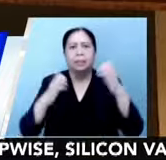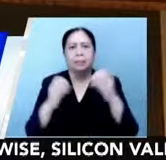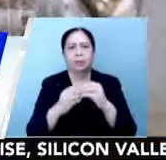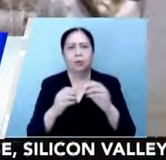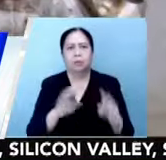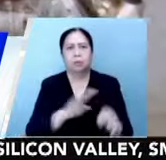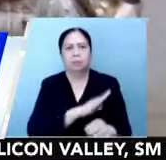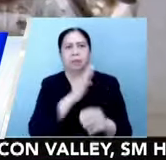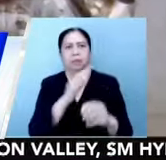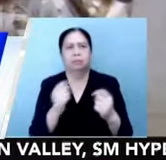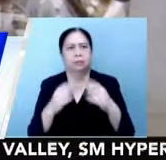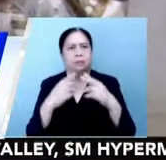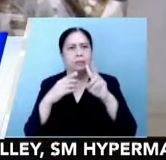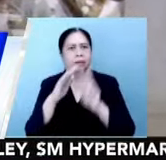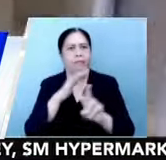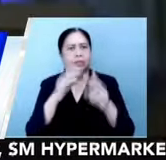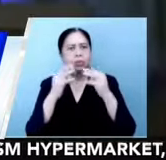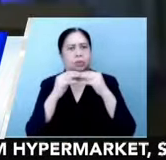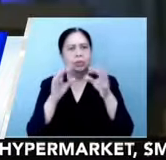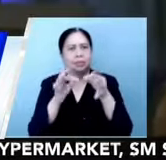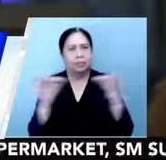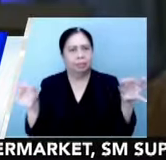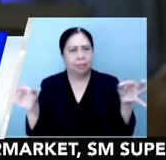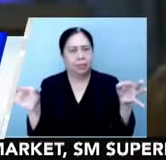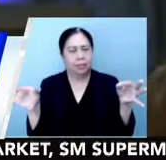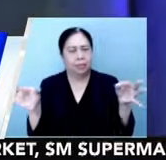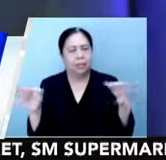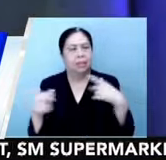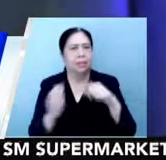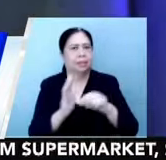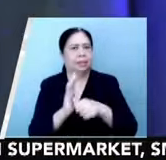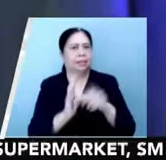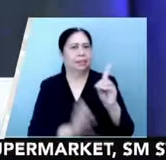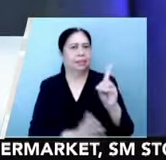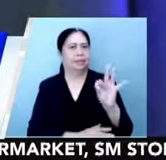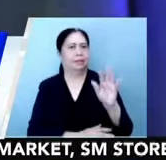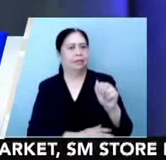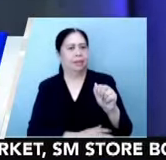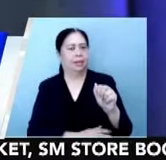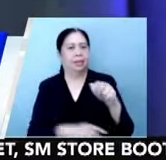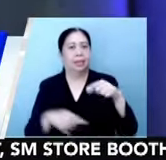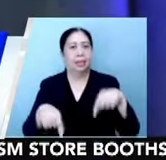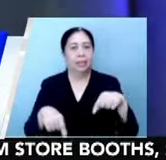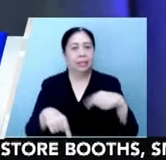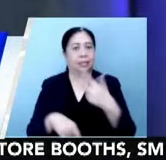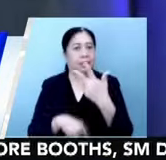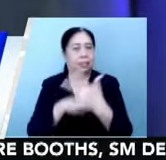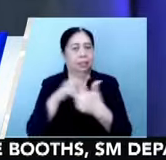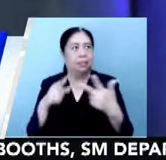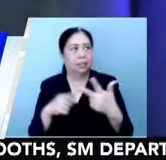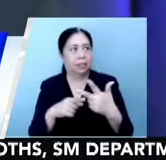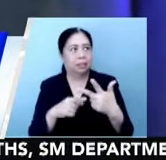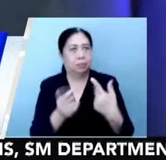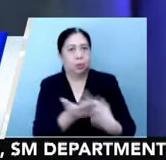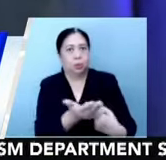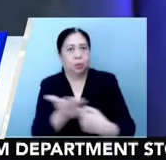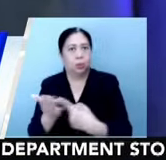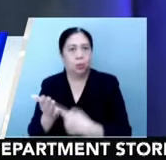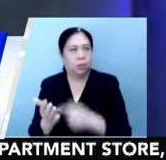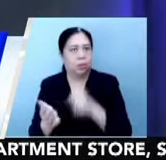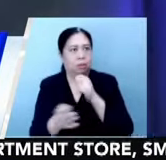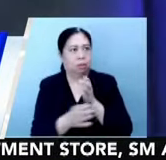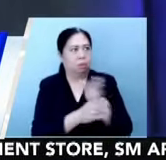vision statement ng tatlong leader, may agad na iginiit ang DFA. This trilateral cooperation is not directed at any